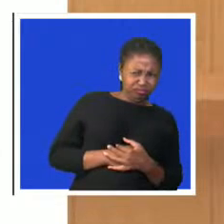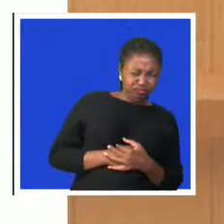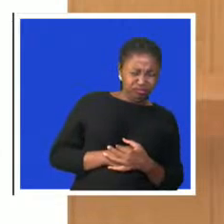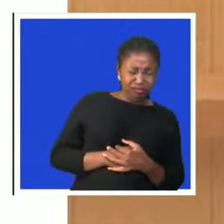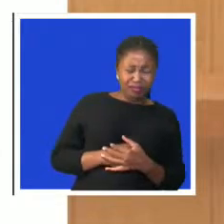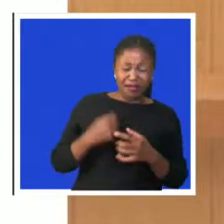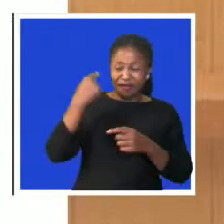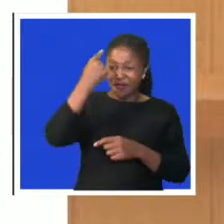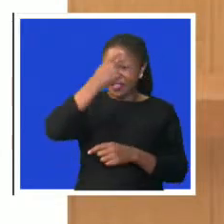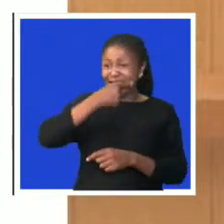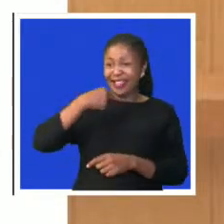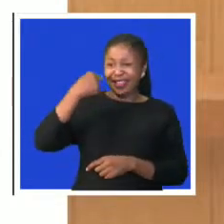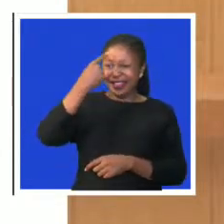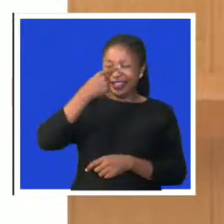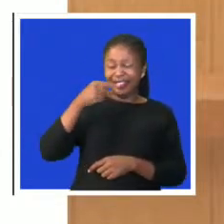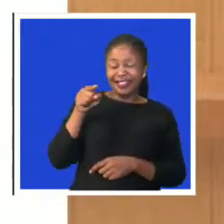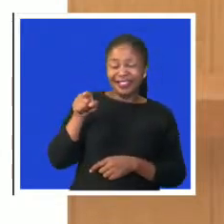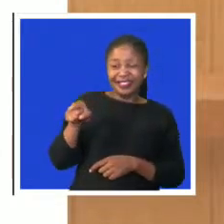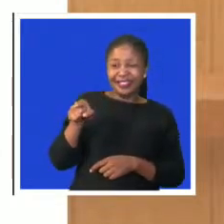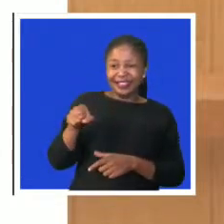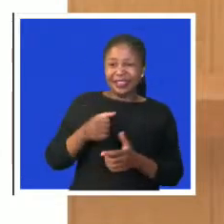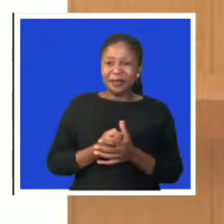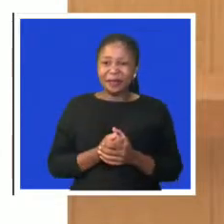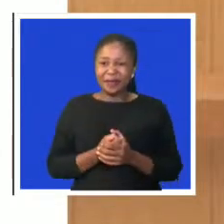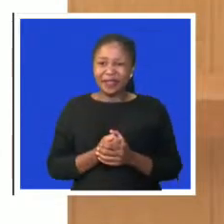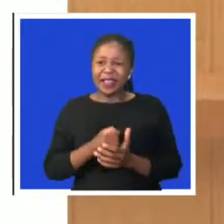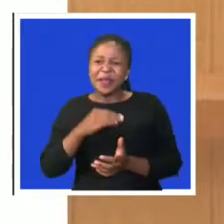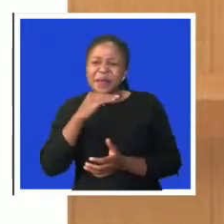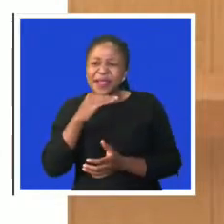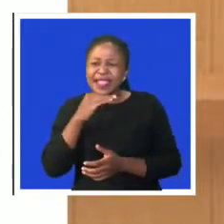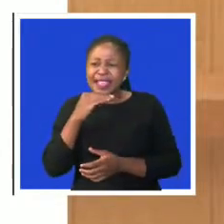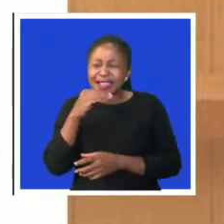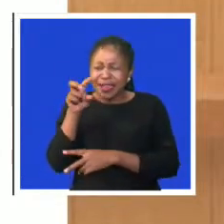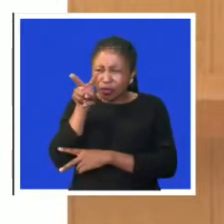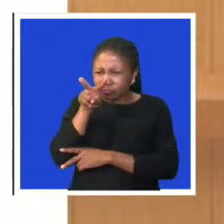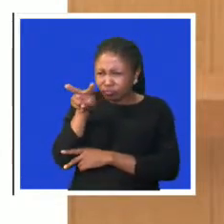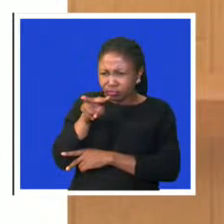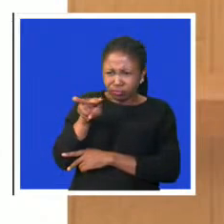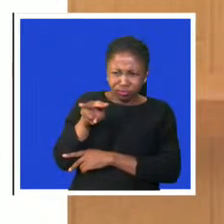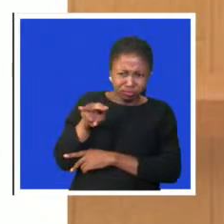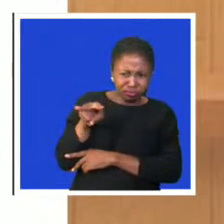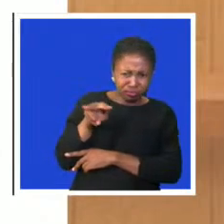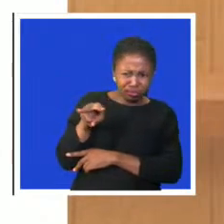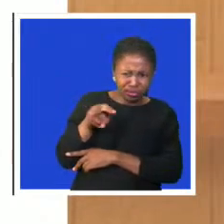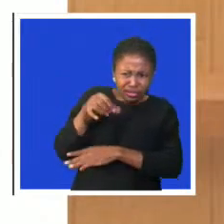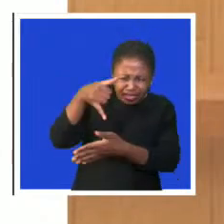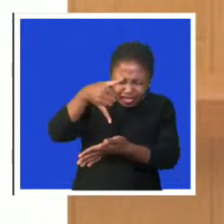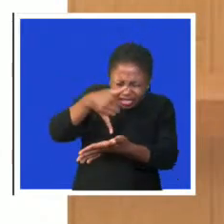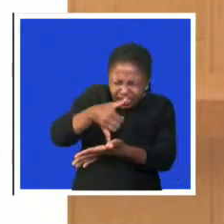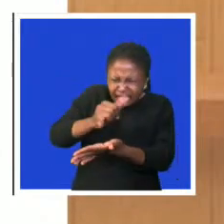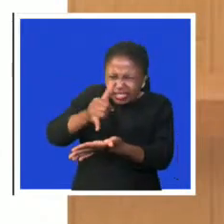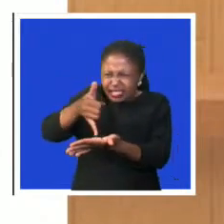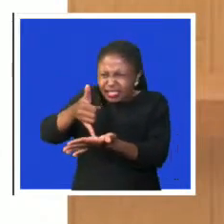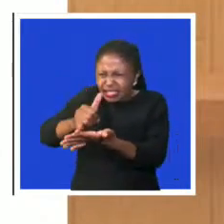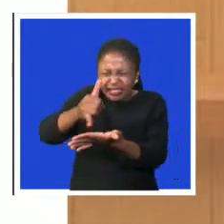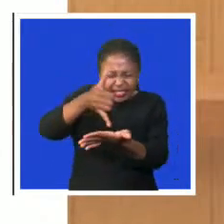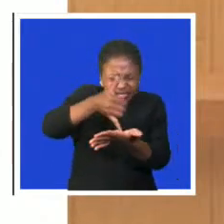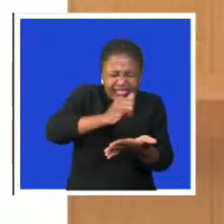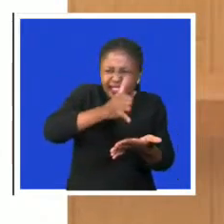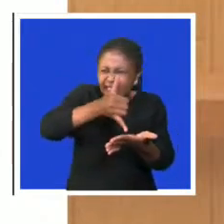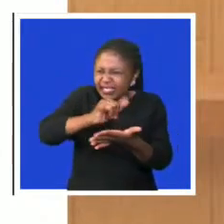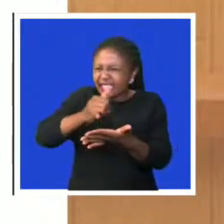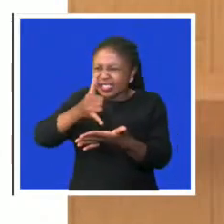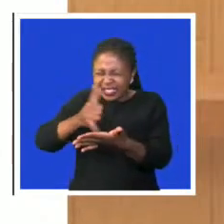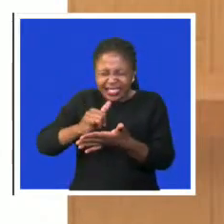As you can see there, you can tell there is something that they are looking at. They are criticizing, or as we said, these